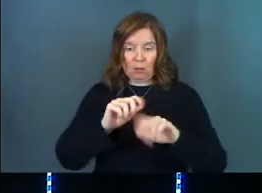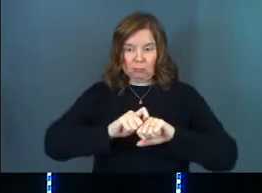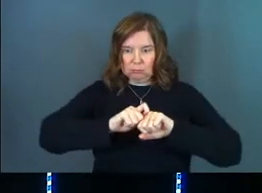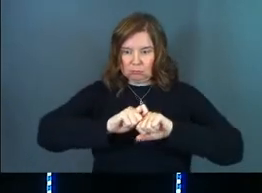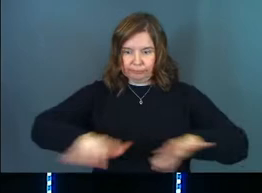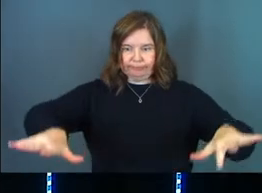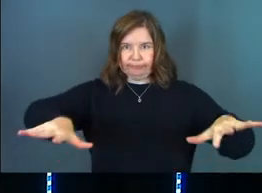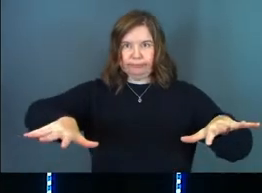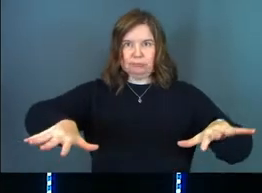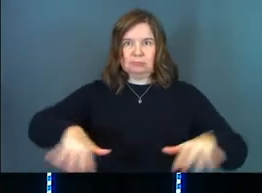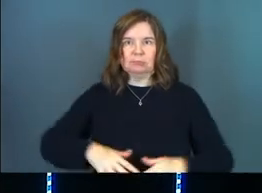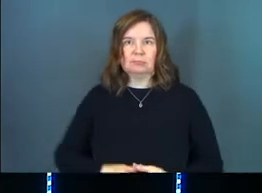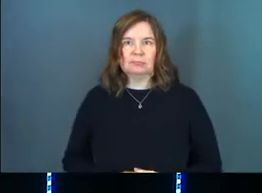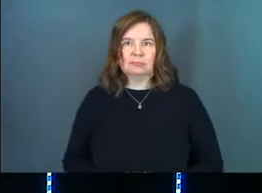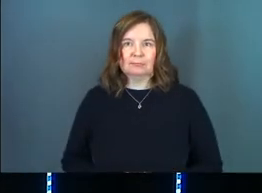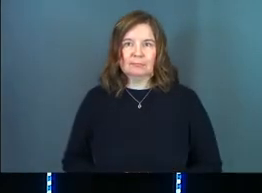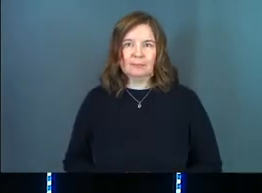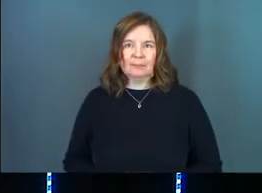just fall.